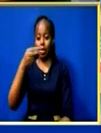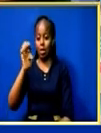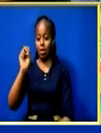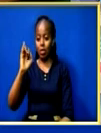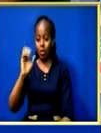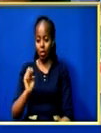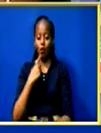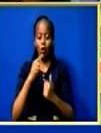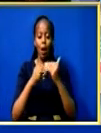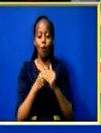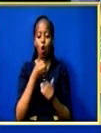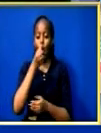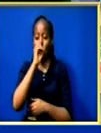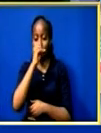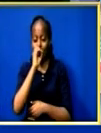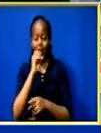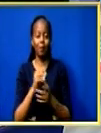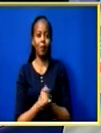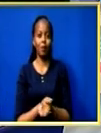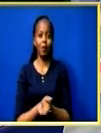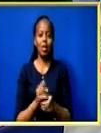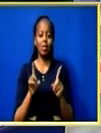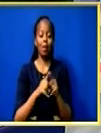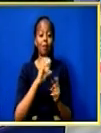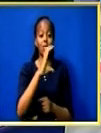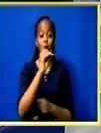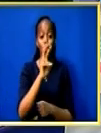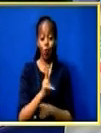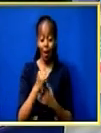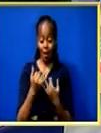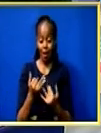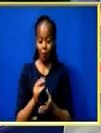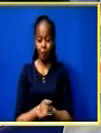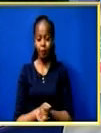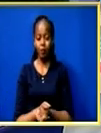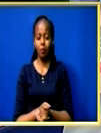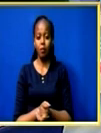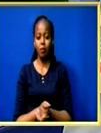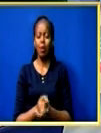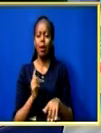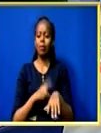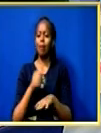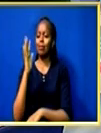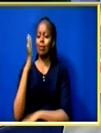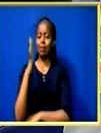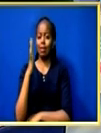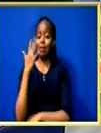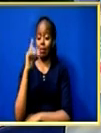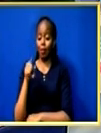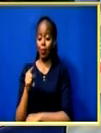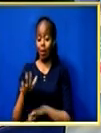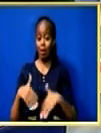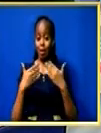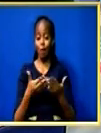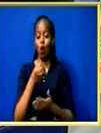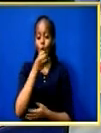oxygen. And oh yeah, carbon so dioxide. exactly when the trees produce oxygen while they take